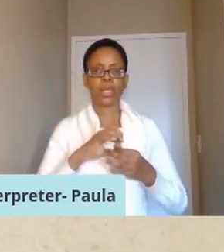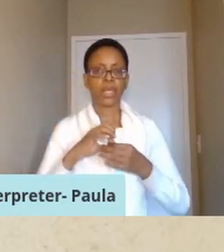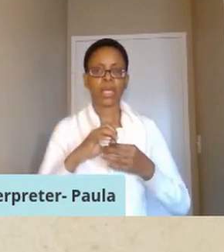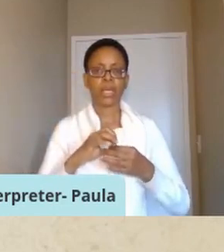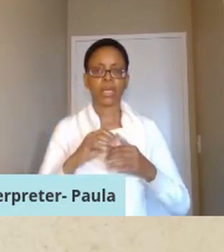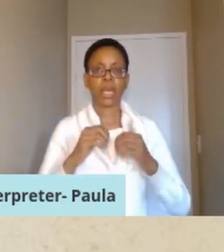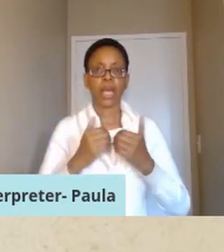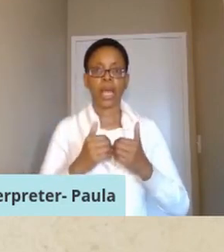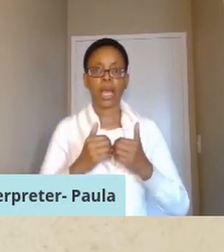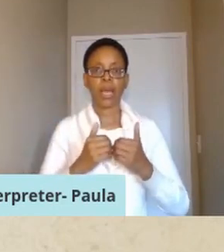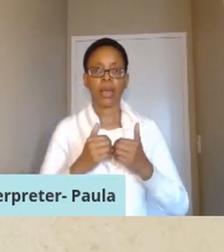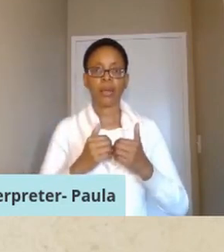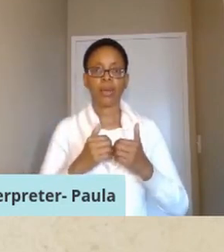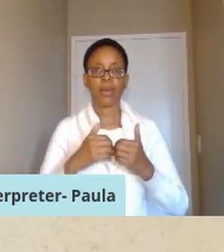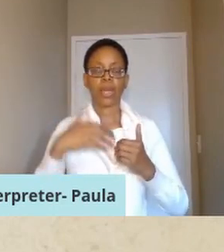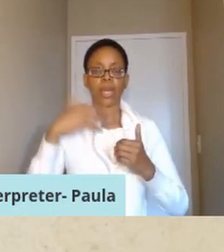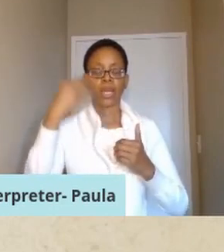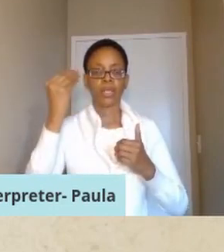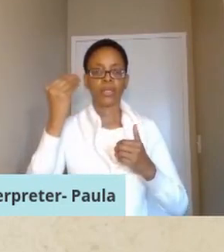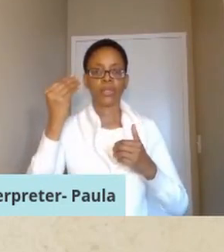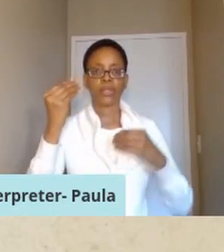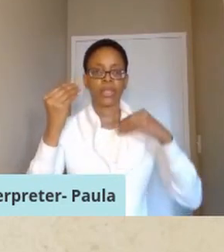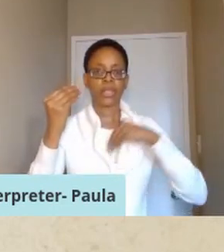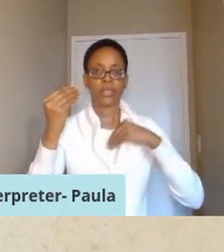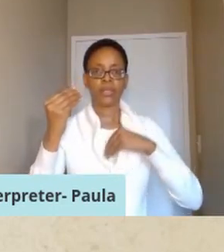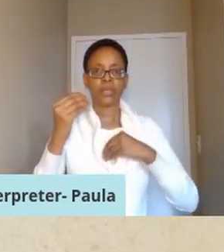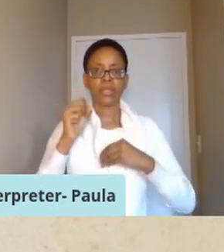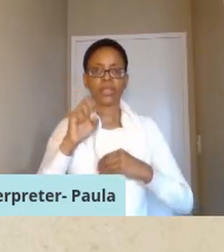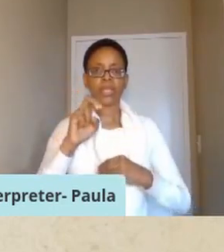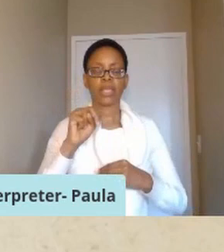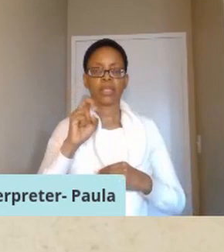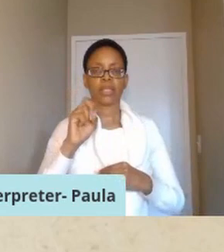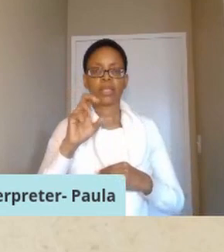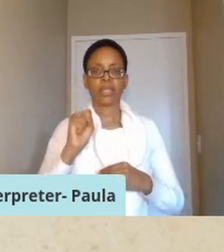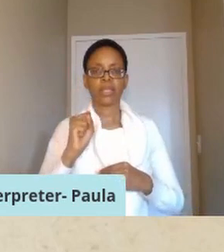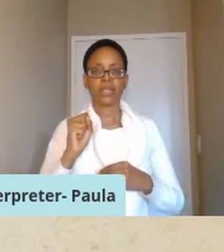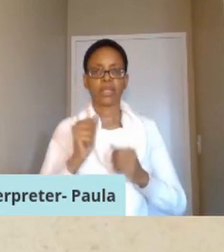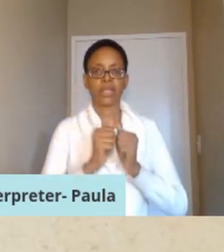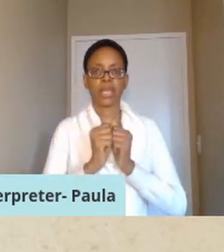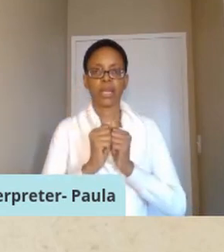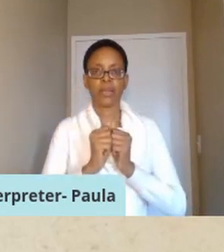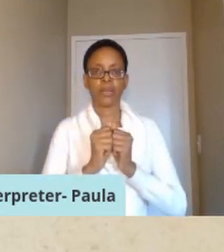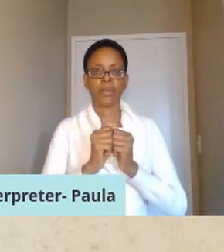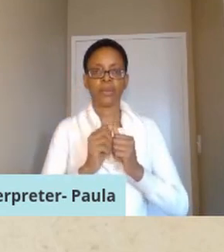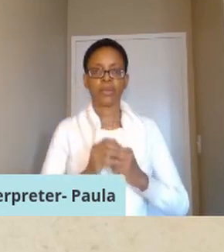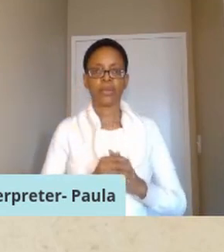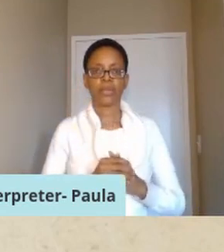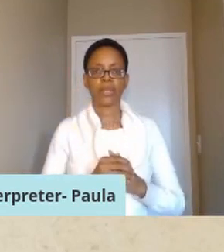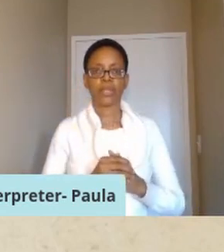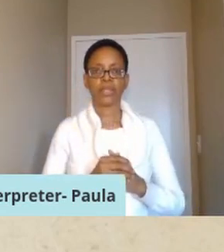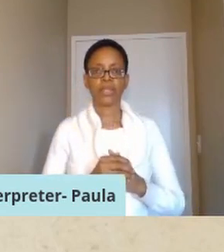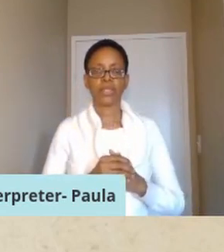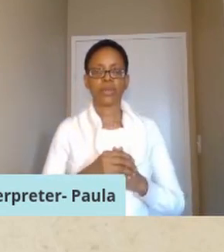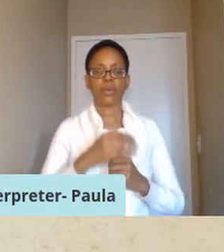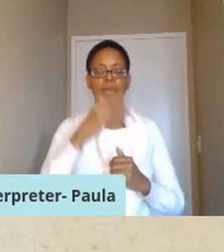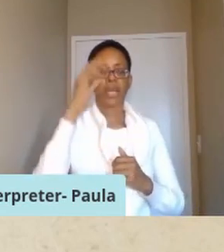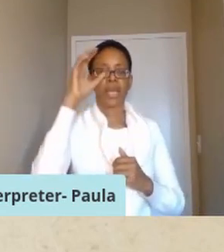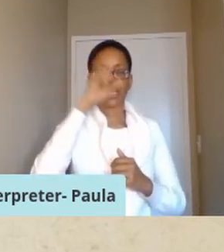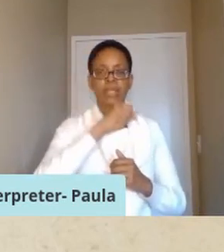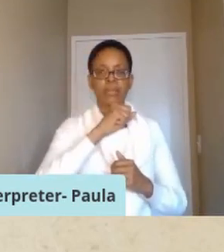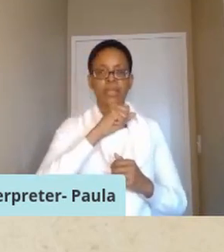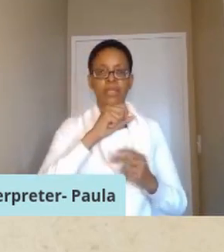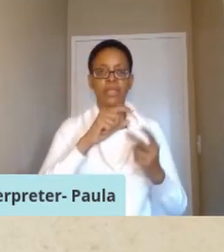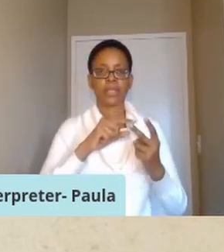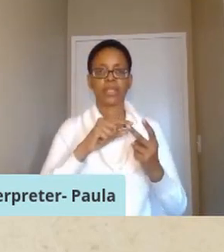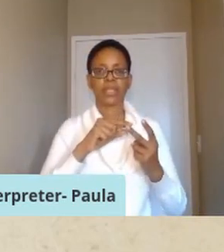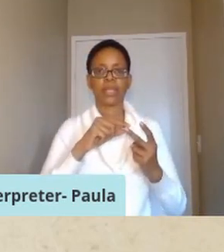via external and internal senses. So he focuses on the link between estimation,